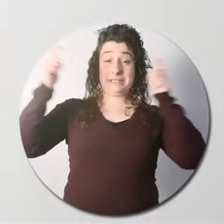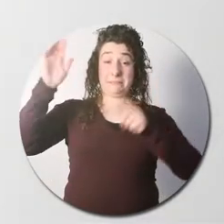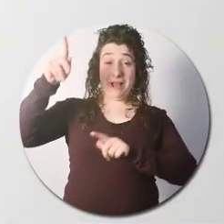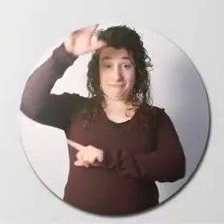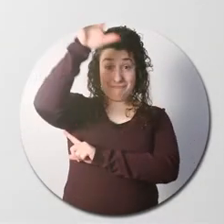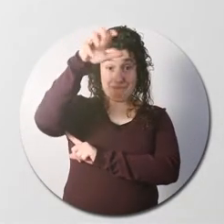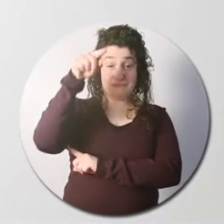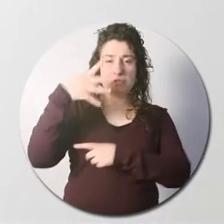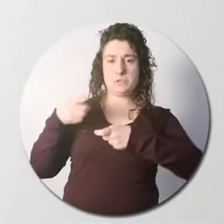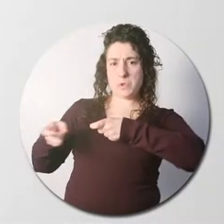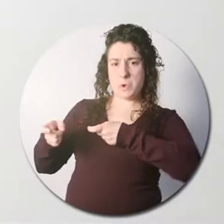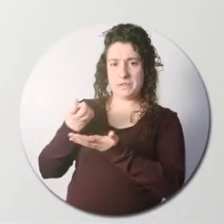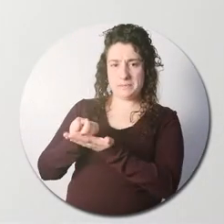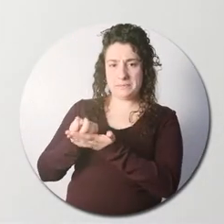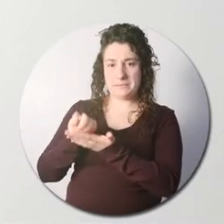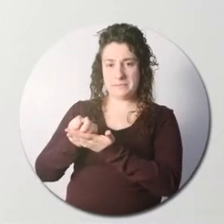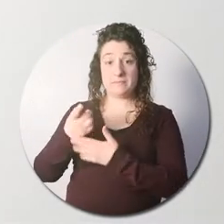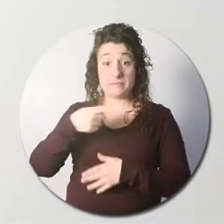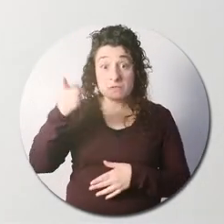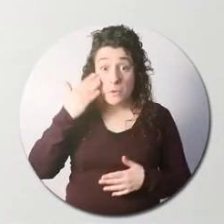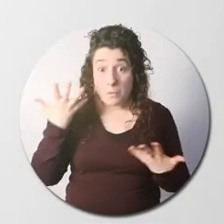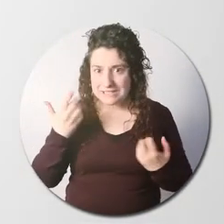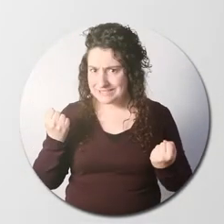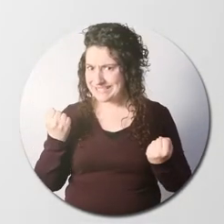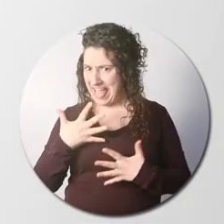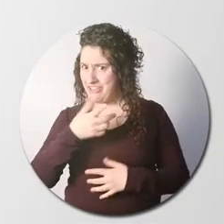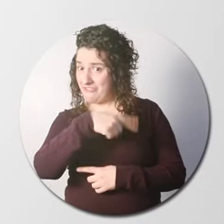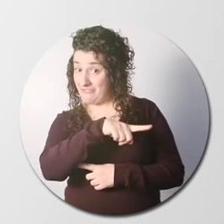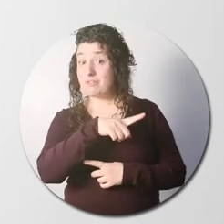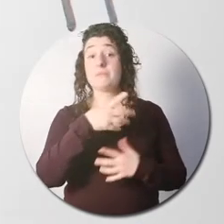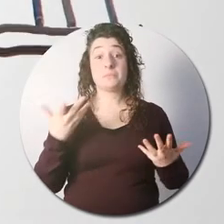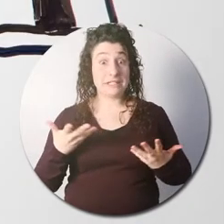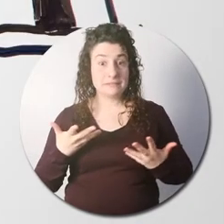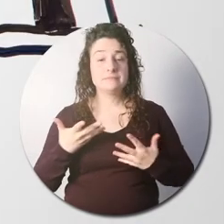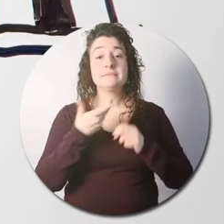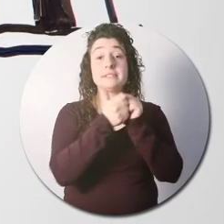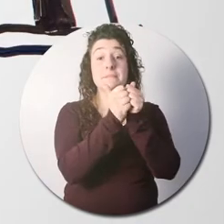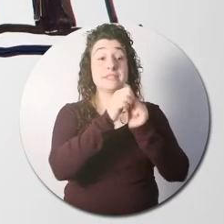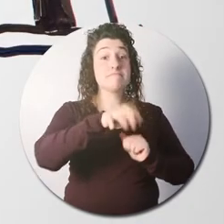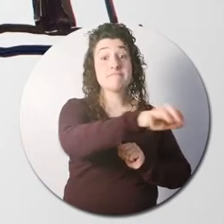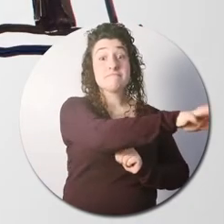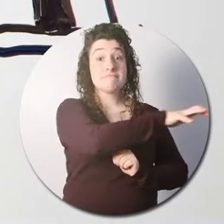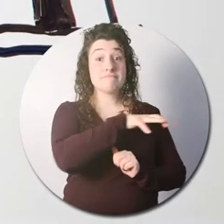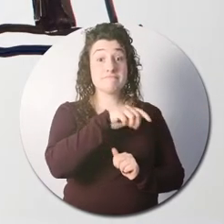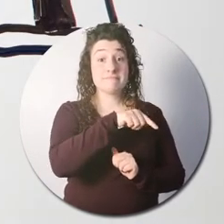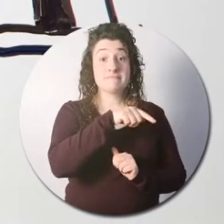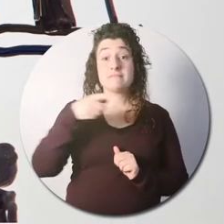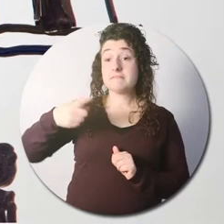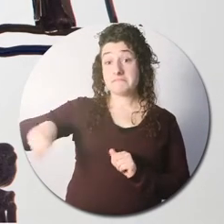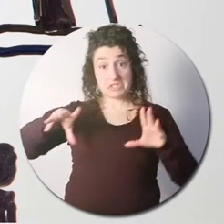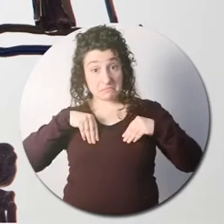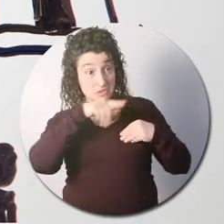Canada's big banks may dominate our economy, but do you know what really scares them? A competitor who would accept everyone, offer